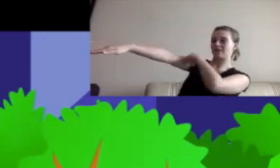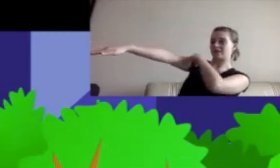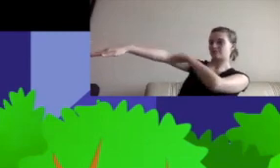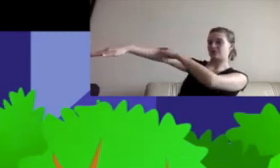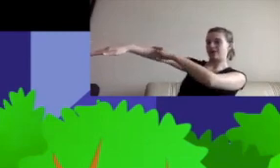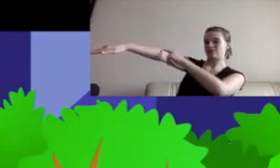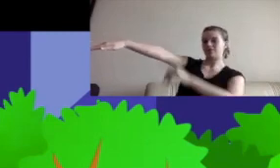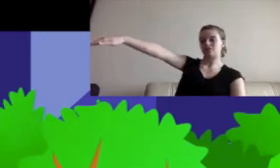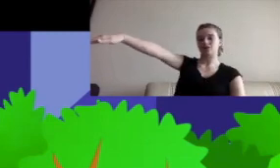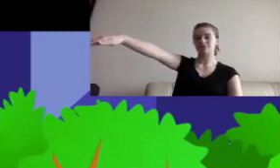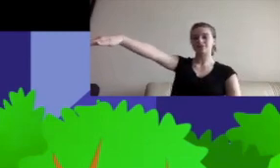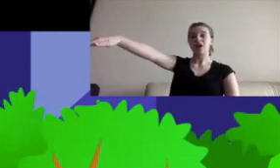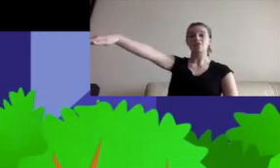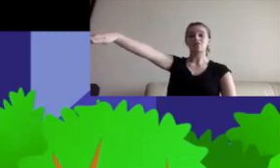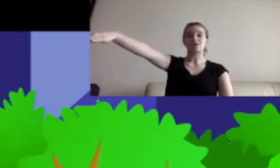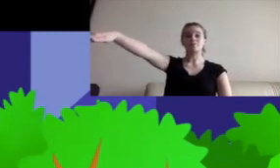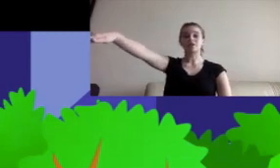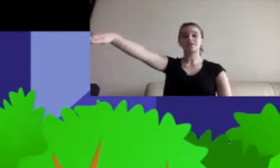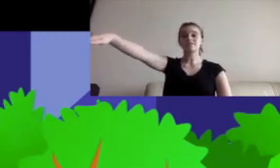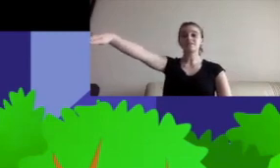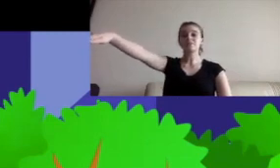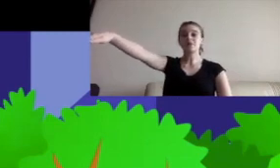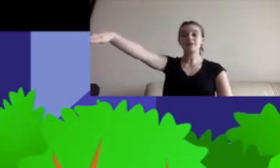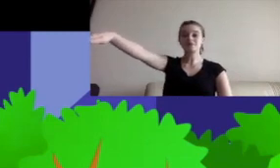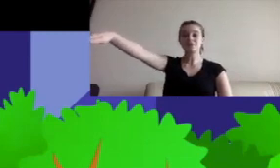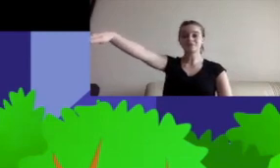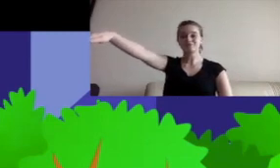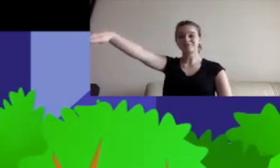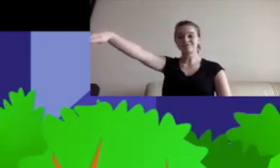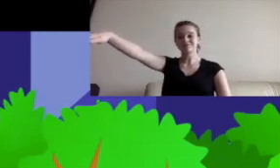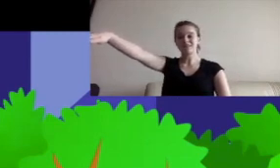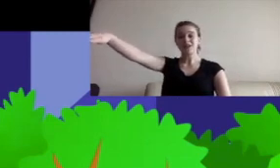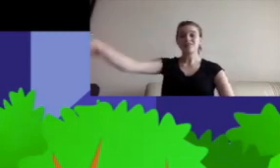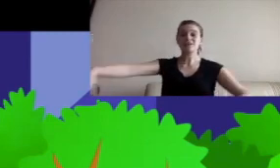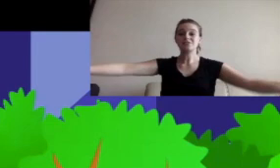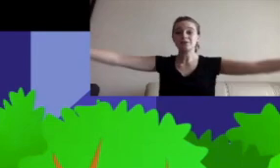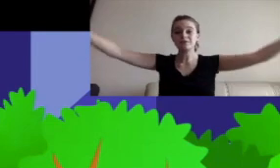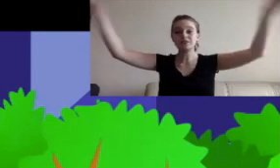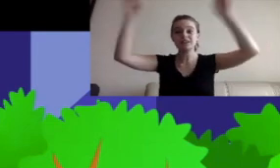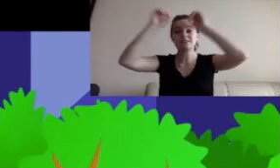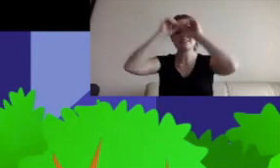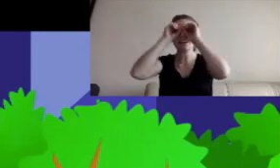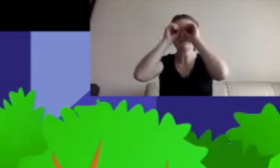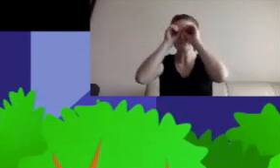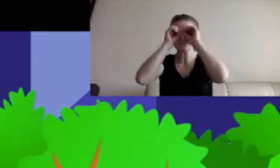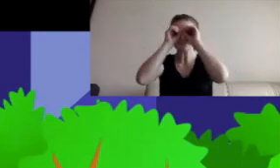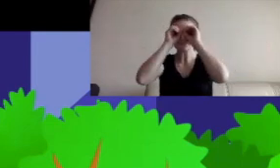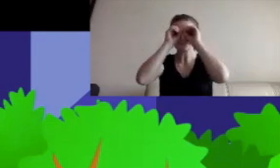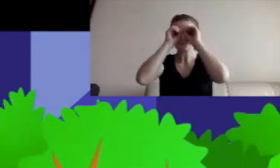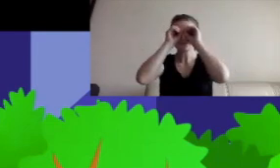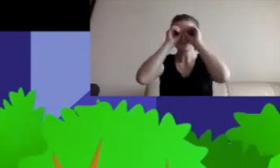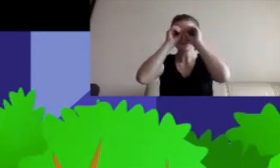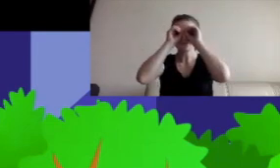your arm out like a branch of a tree the prettiest little branch that you ever did see